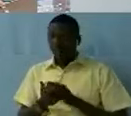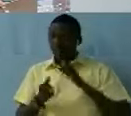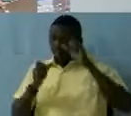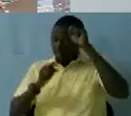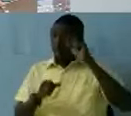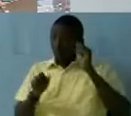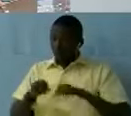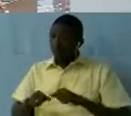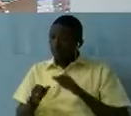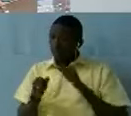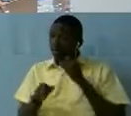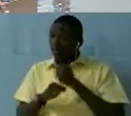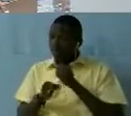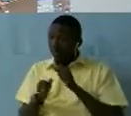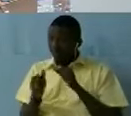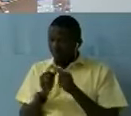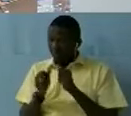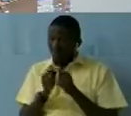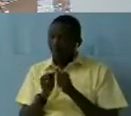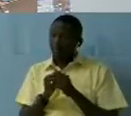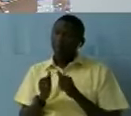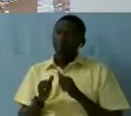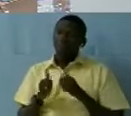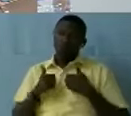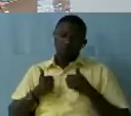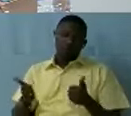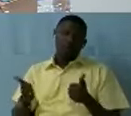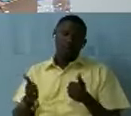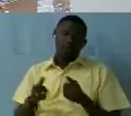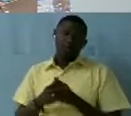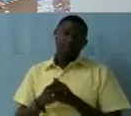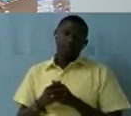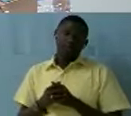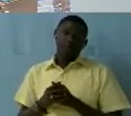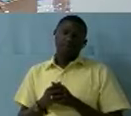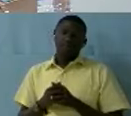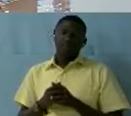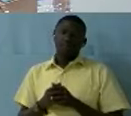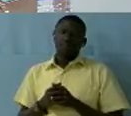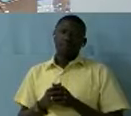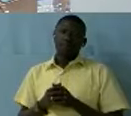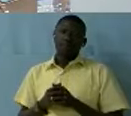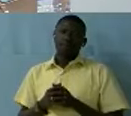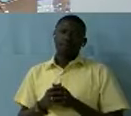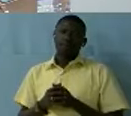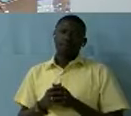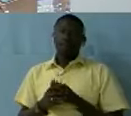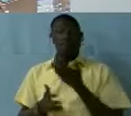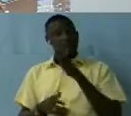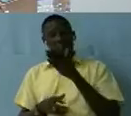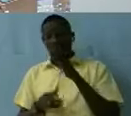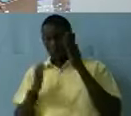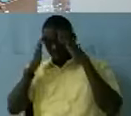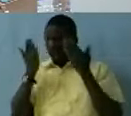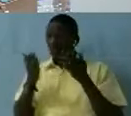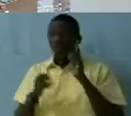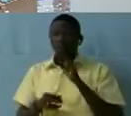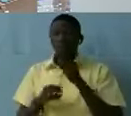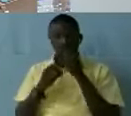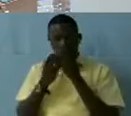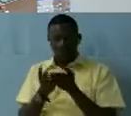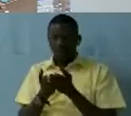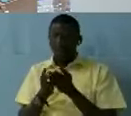na balinsa fo a West Africa banku jamale mul da brata ni jara lokon. Maybe I wouldn't know, but I can say